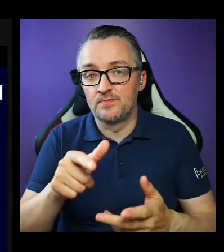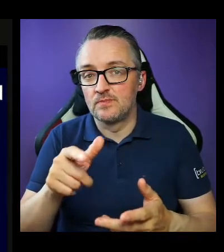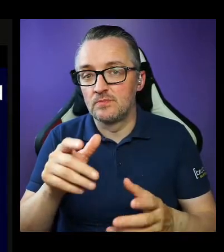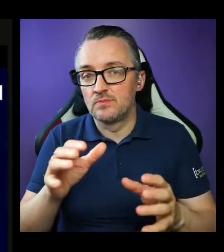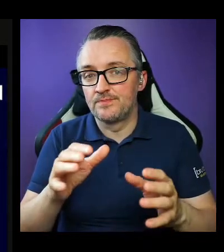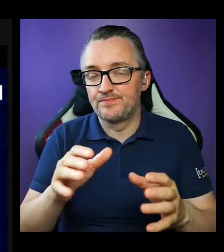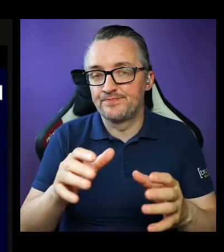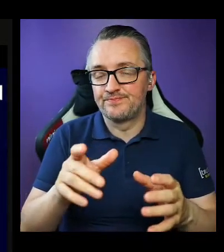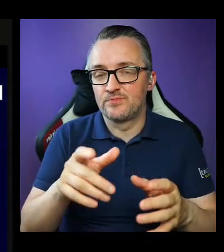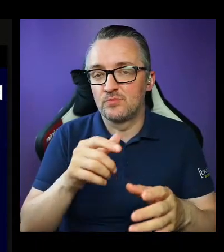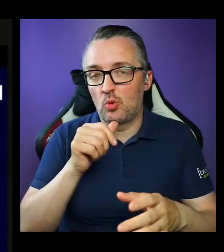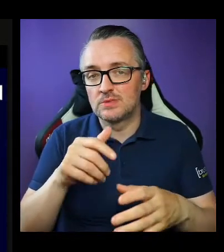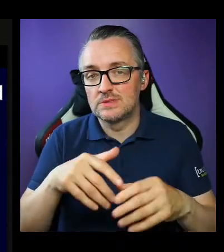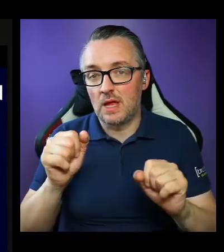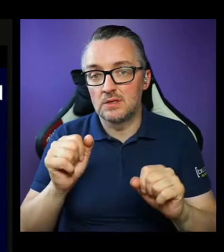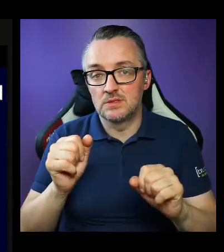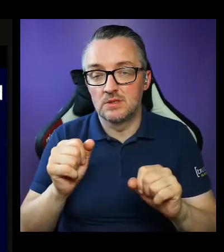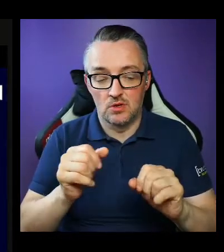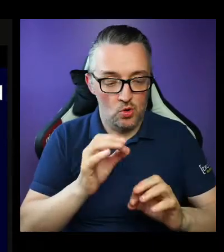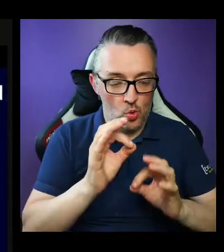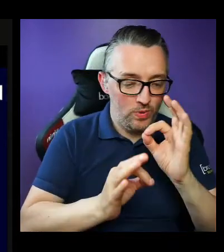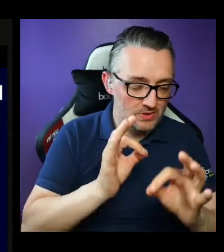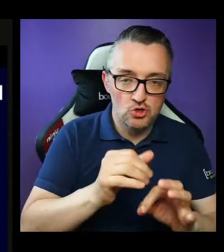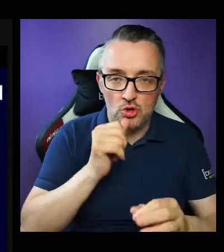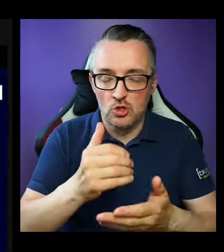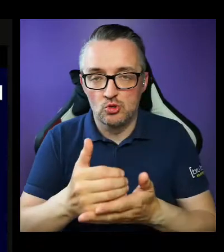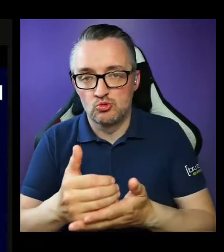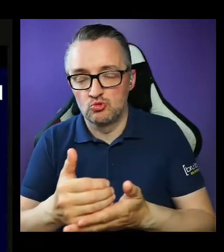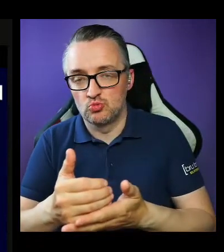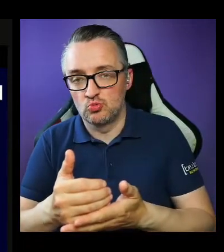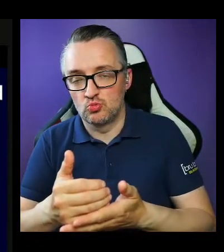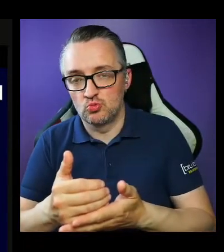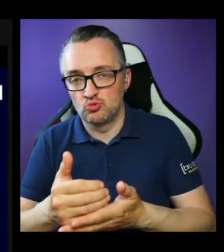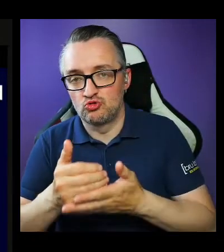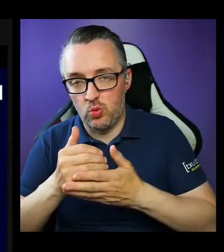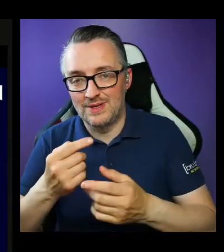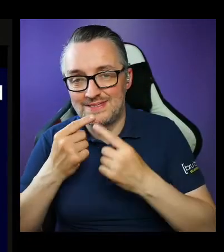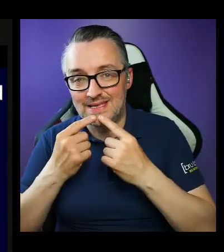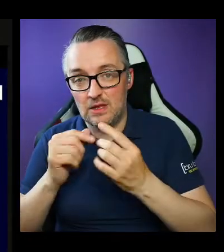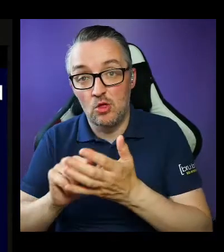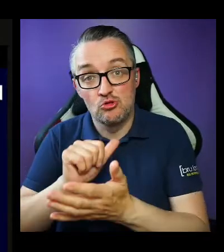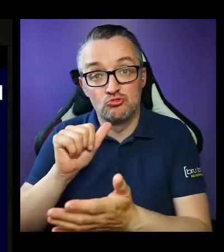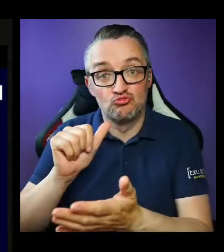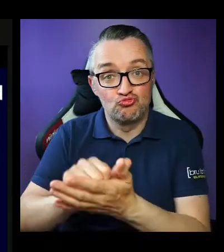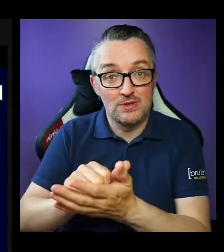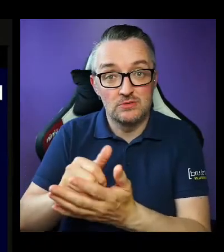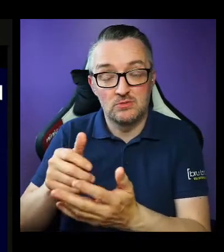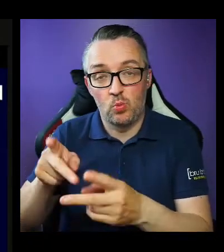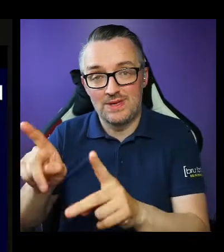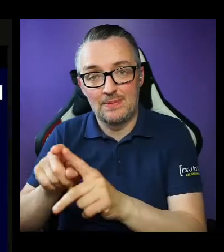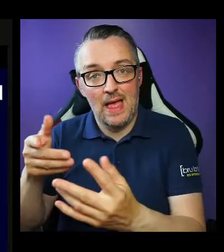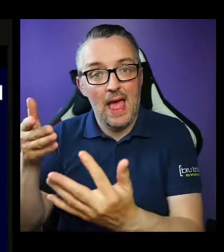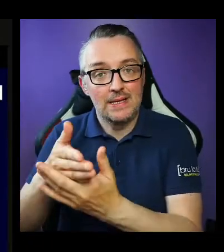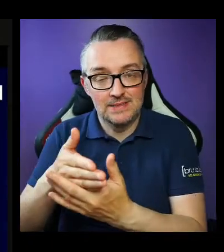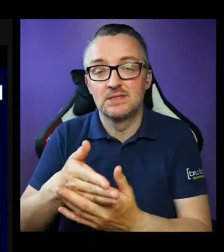start with your queries and you don't store your the data in the way that you access, it will